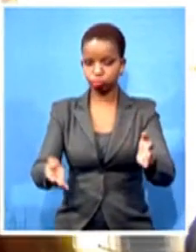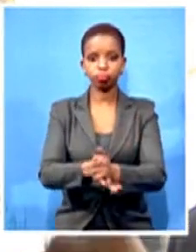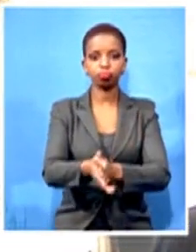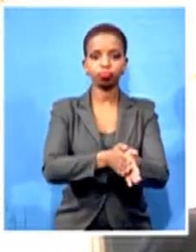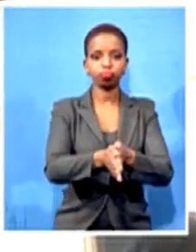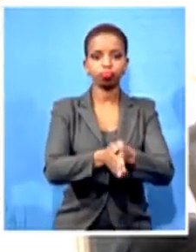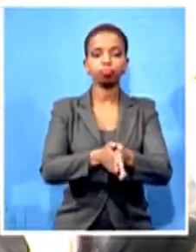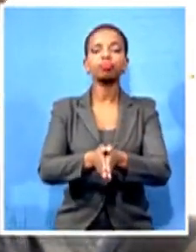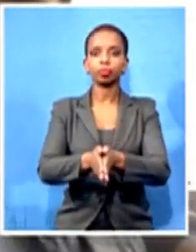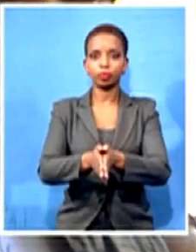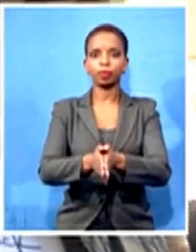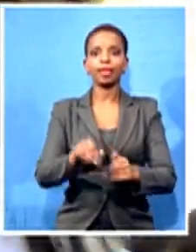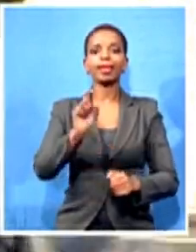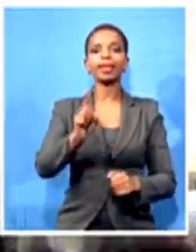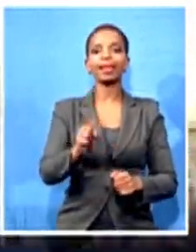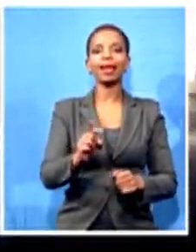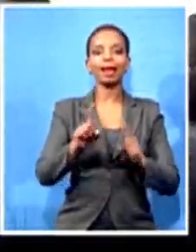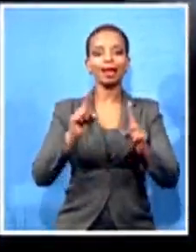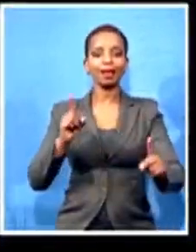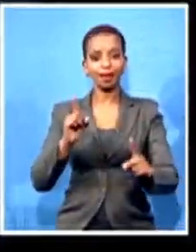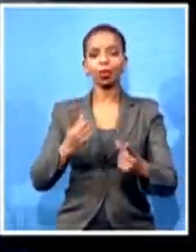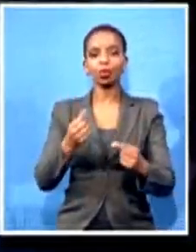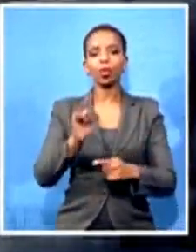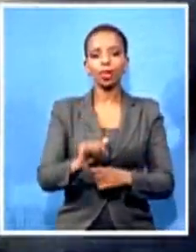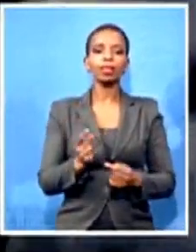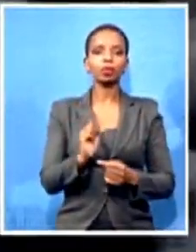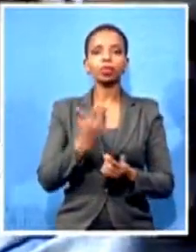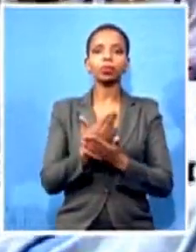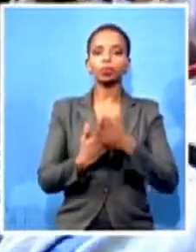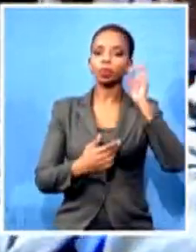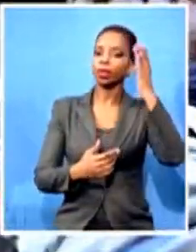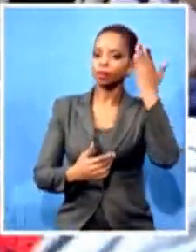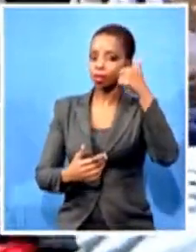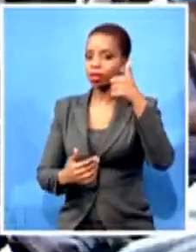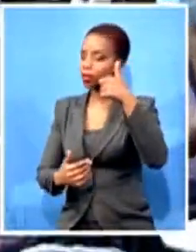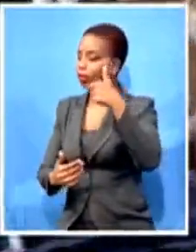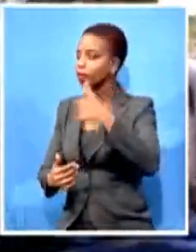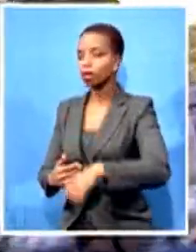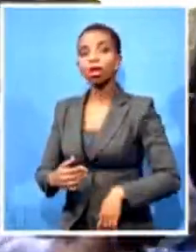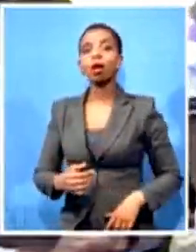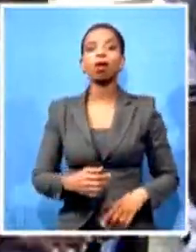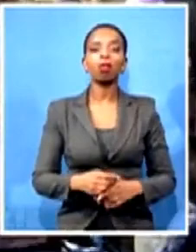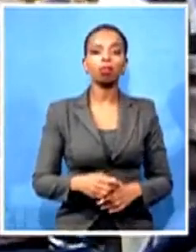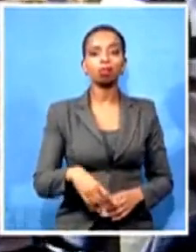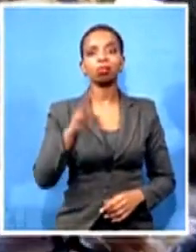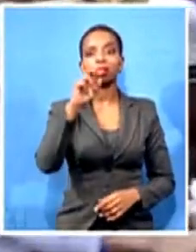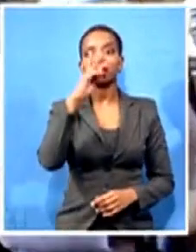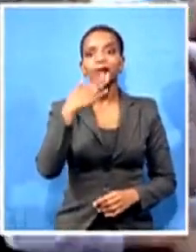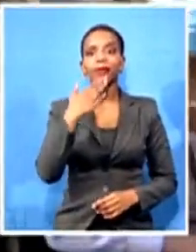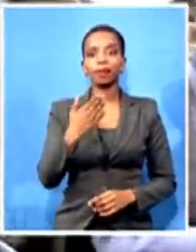good as possible. Right, thank you. All right, thank you very much. I'll also try and speak to a customer here. Siswam,